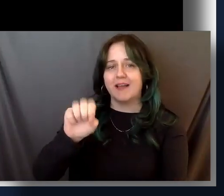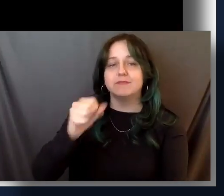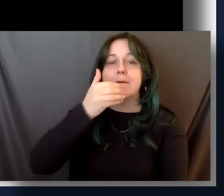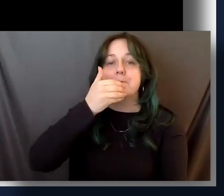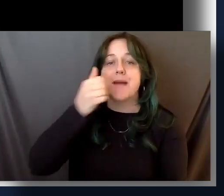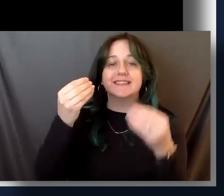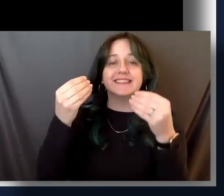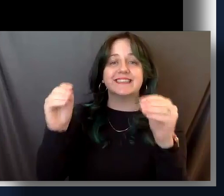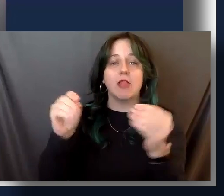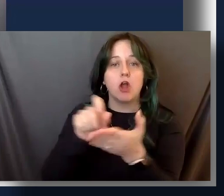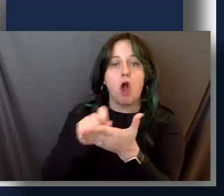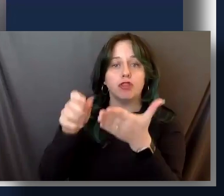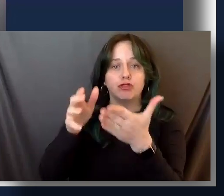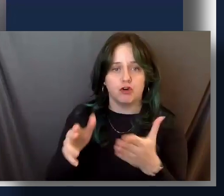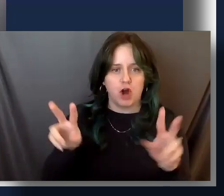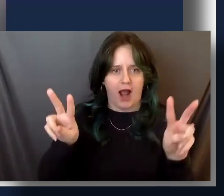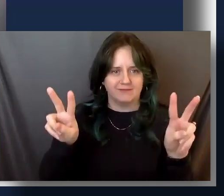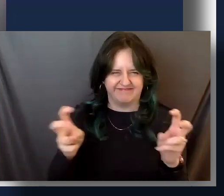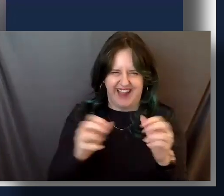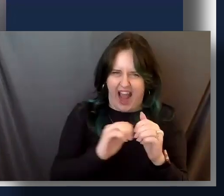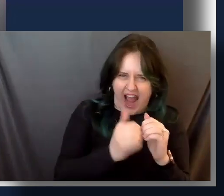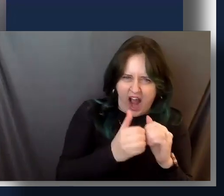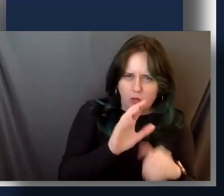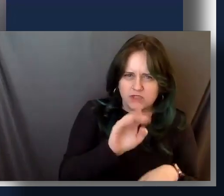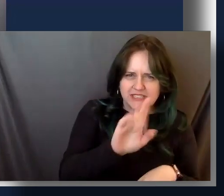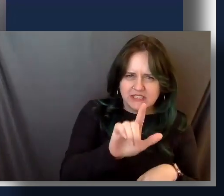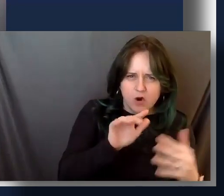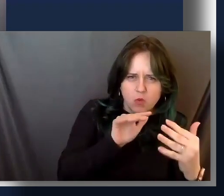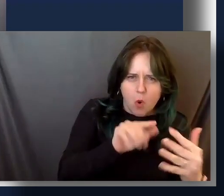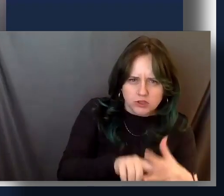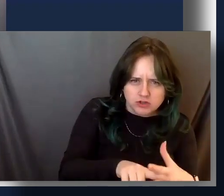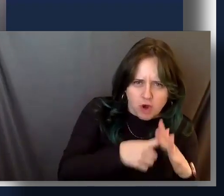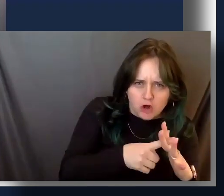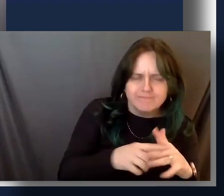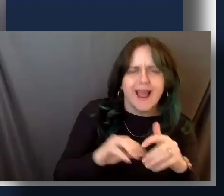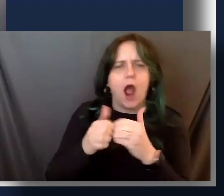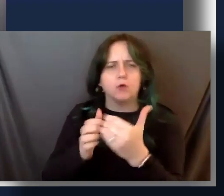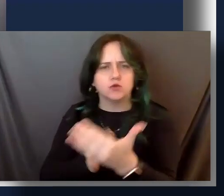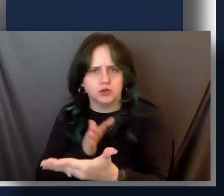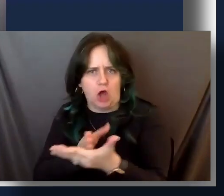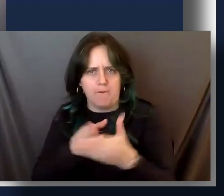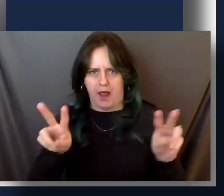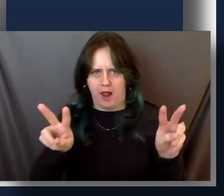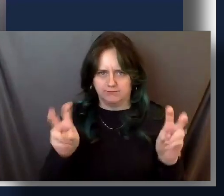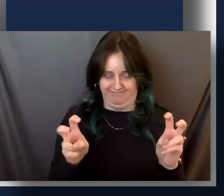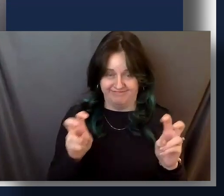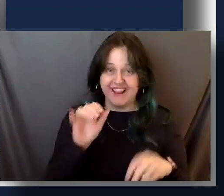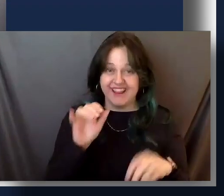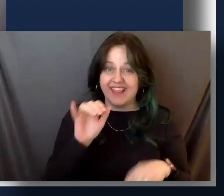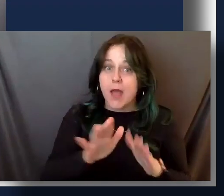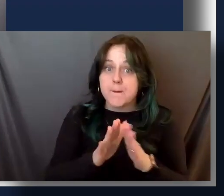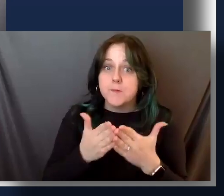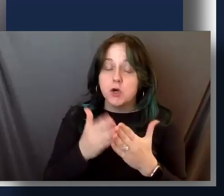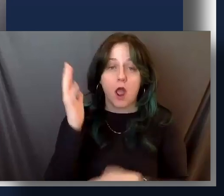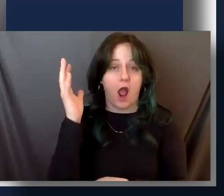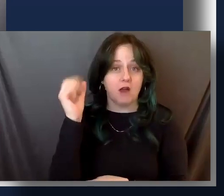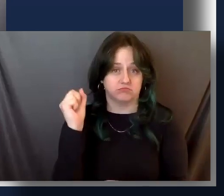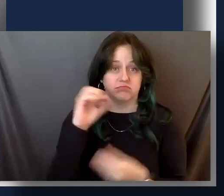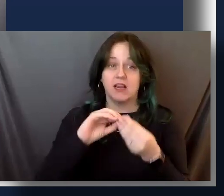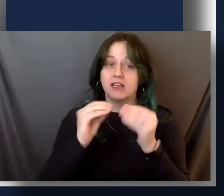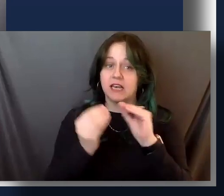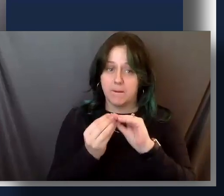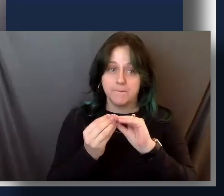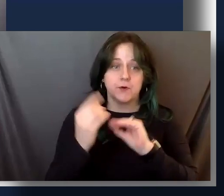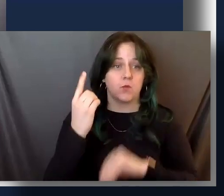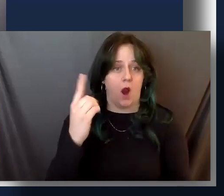Times bestselling author of How Civil Wars Start and How to Stop Them, which was named one of the best books of 2022